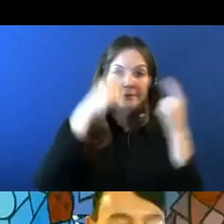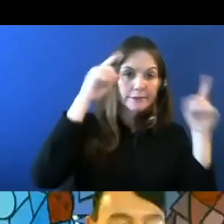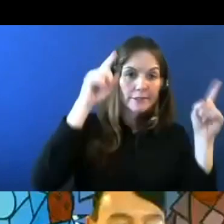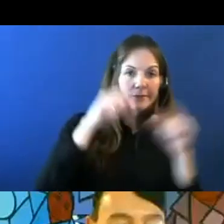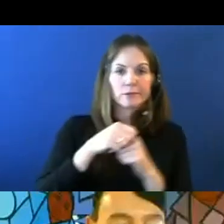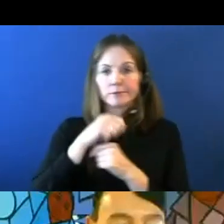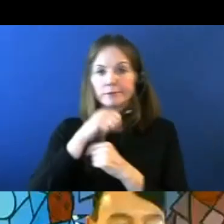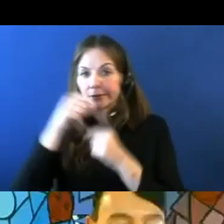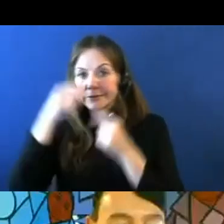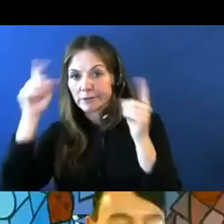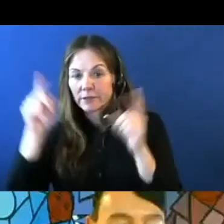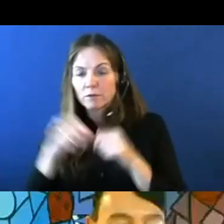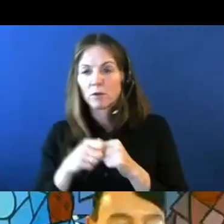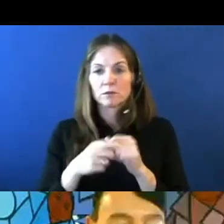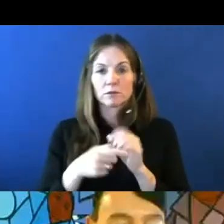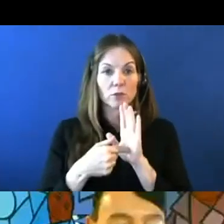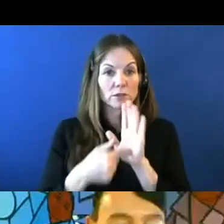health measures that are declared